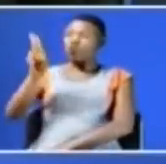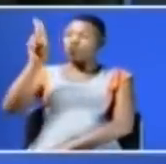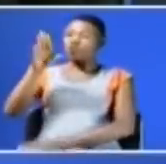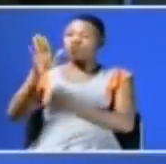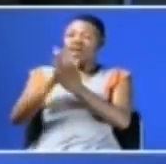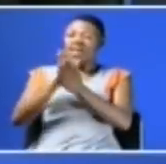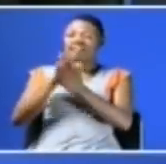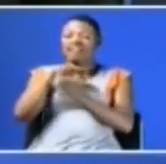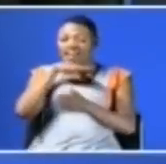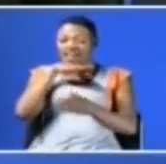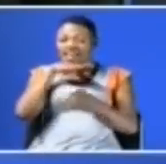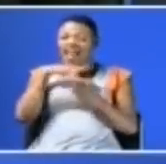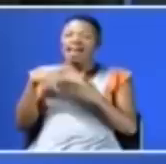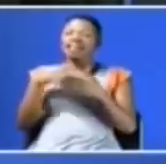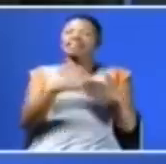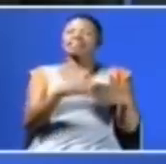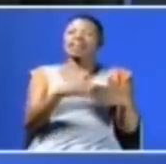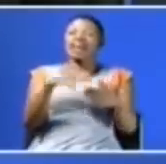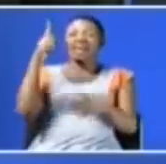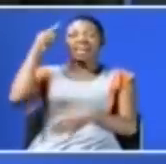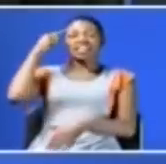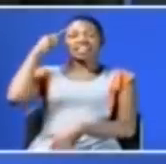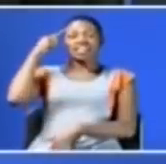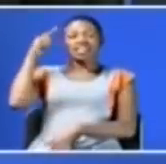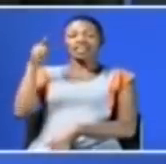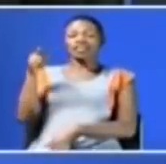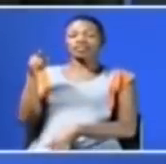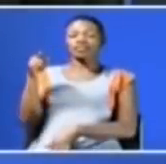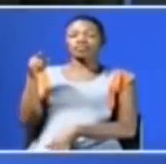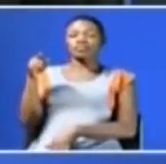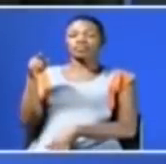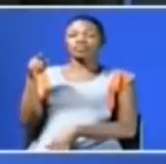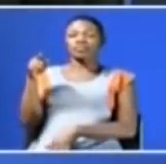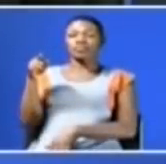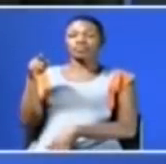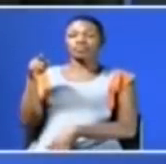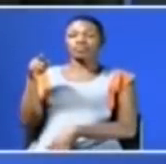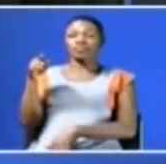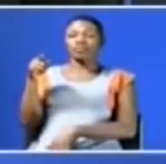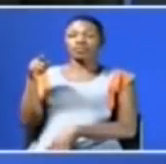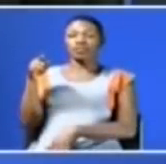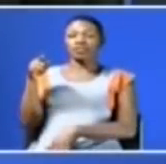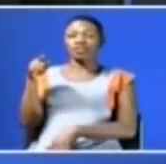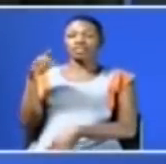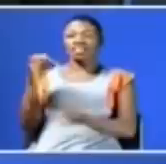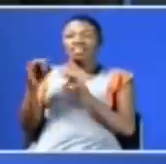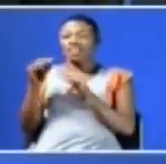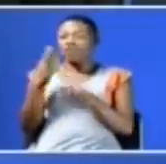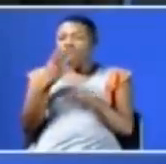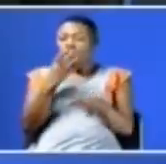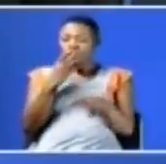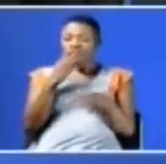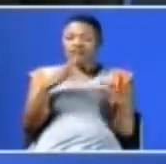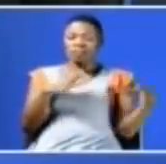think that that aspect of the, if you will, ODM or its opposition or NASA, whatever